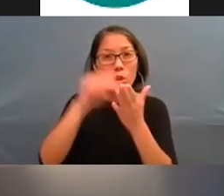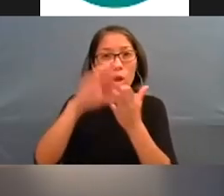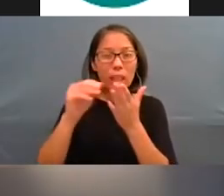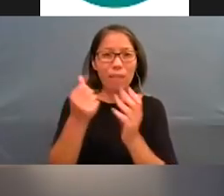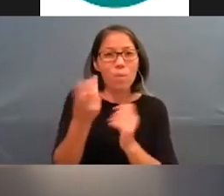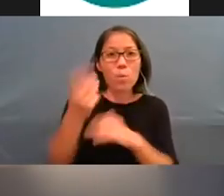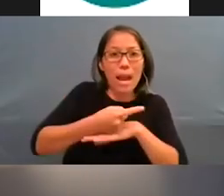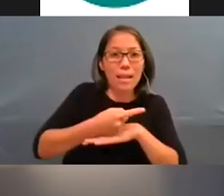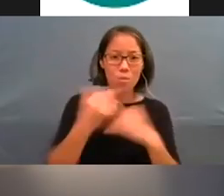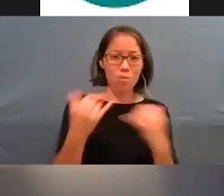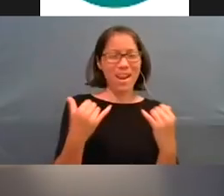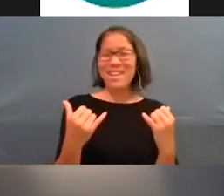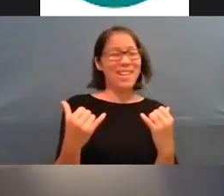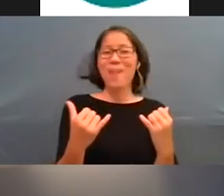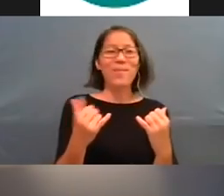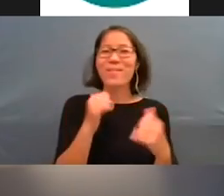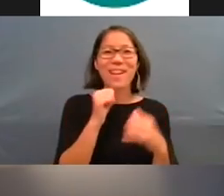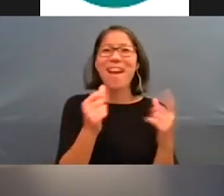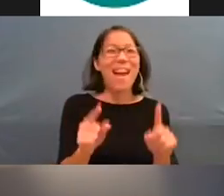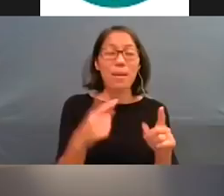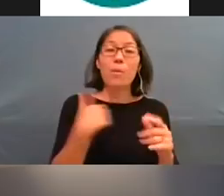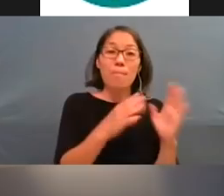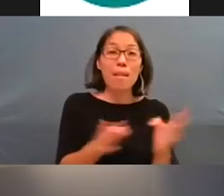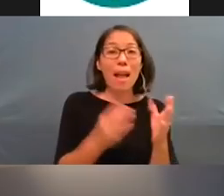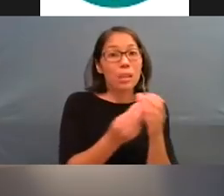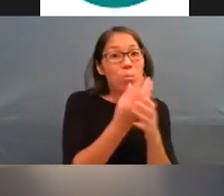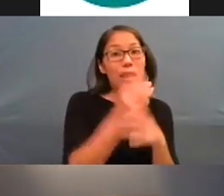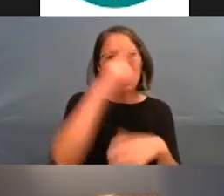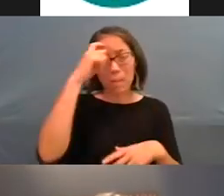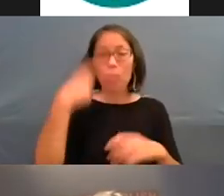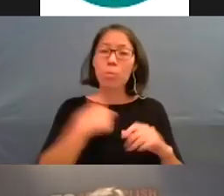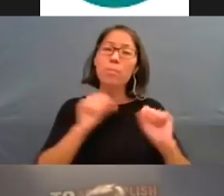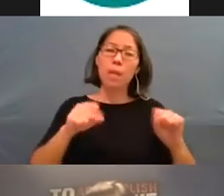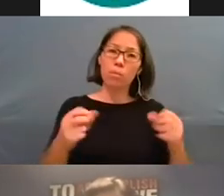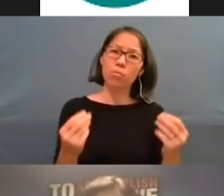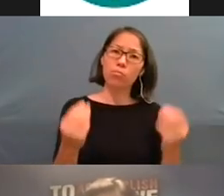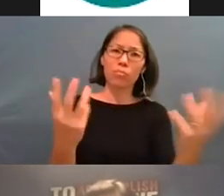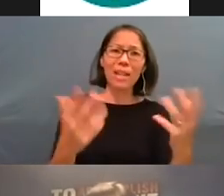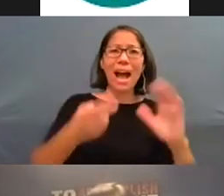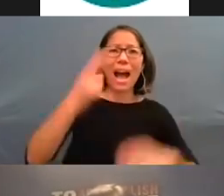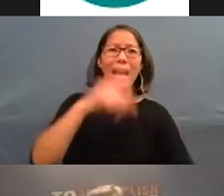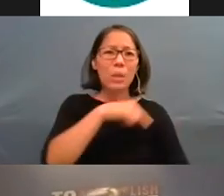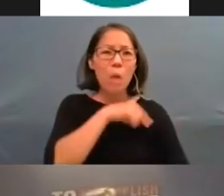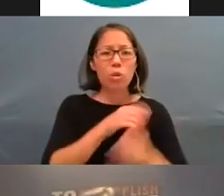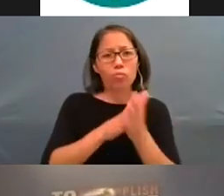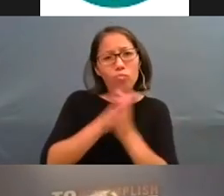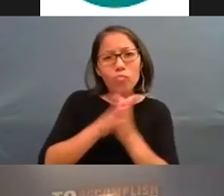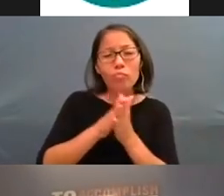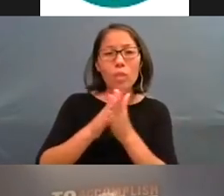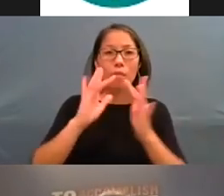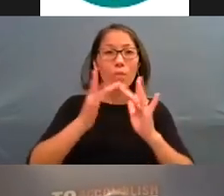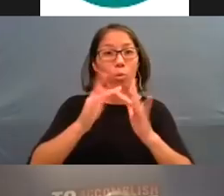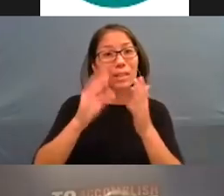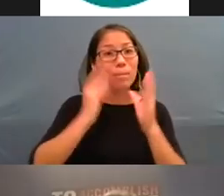case now. We've been planning through the spring and summer, and we'll be able to offer a high quality, rigorous, engaging virtual experience for your